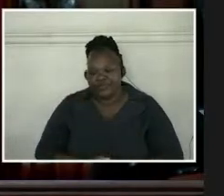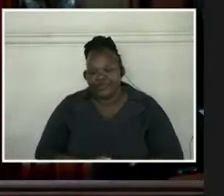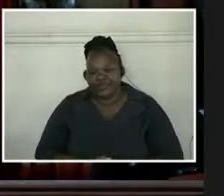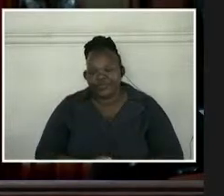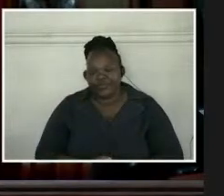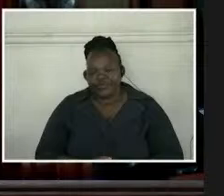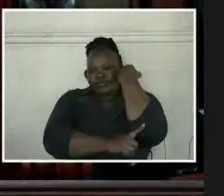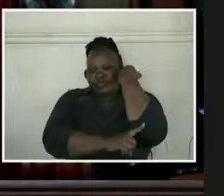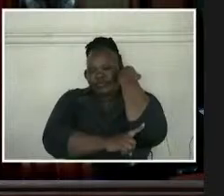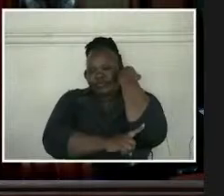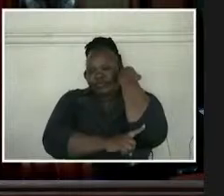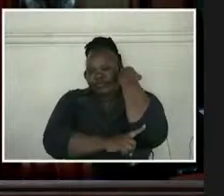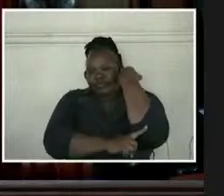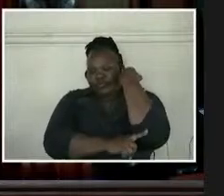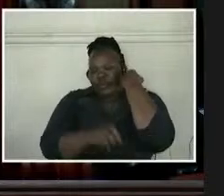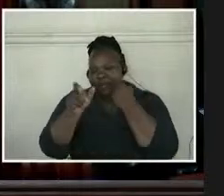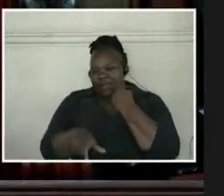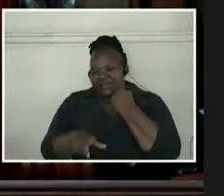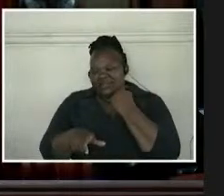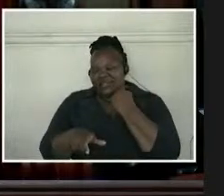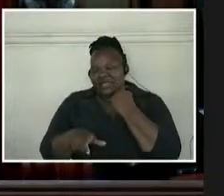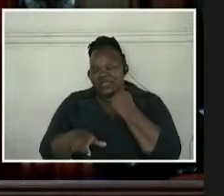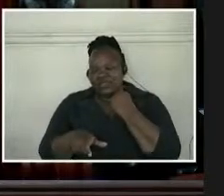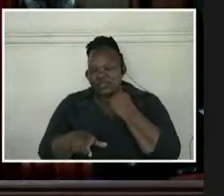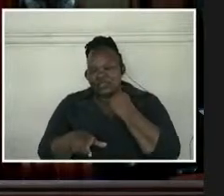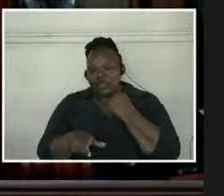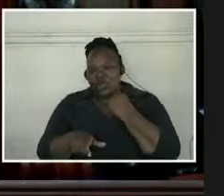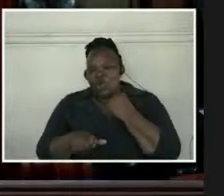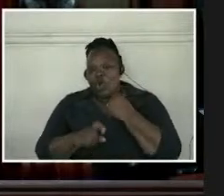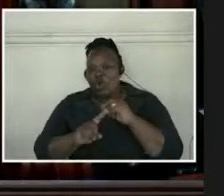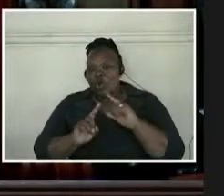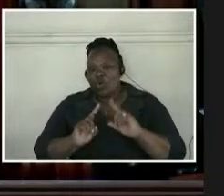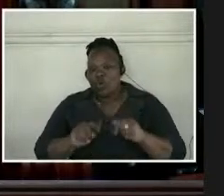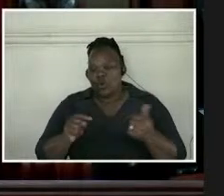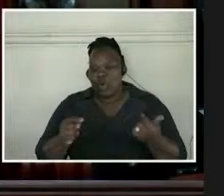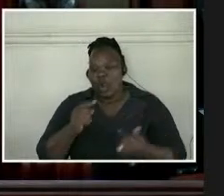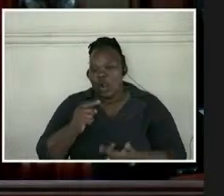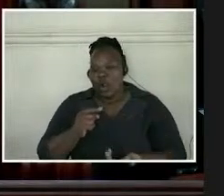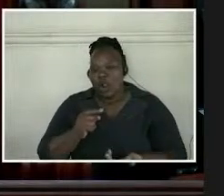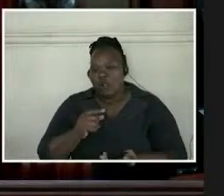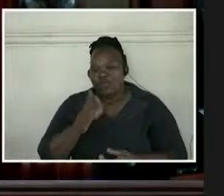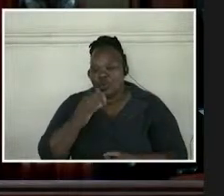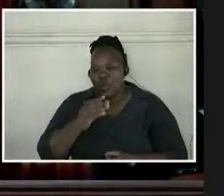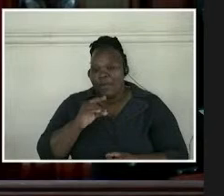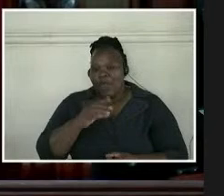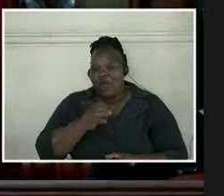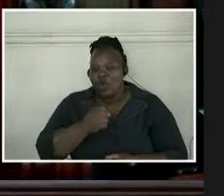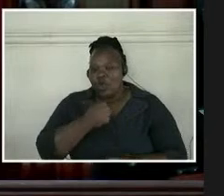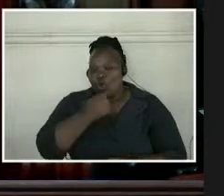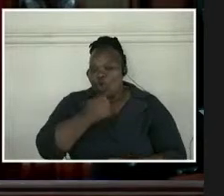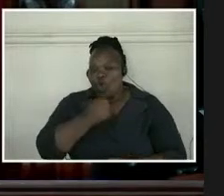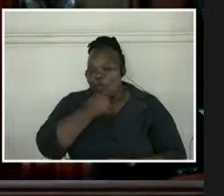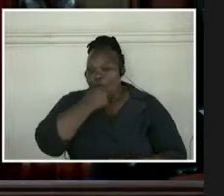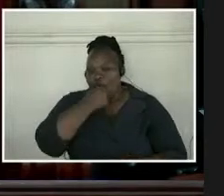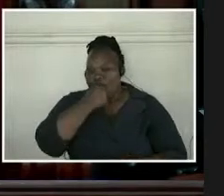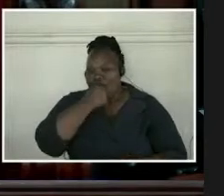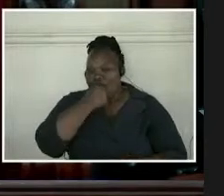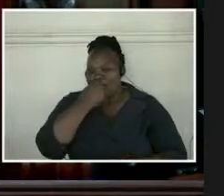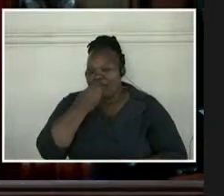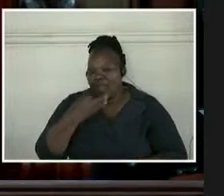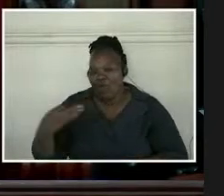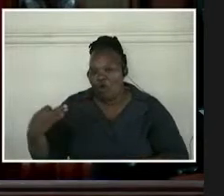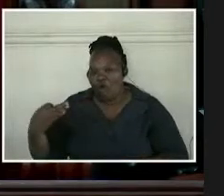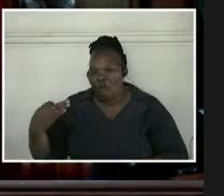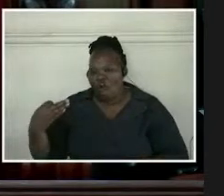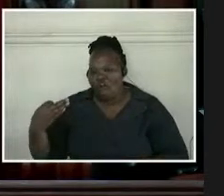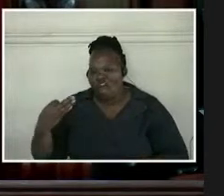members who are not actively part of a debate are reminded to mute their microphones and switch off